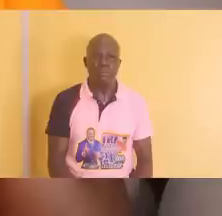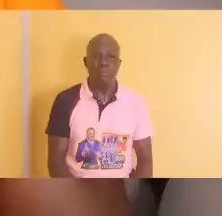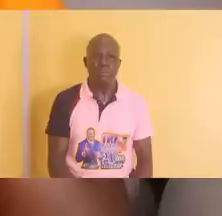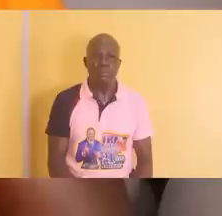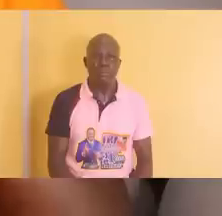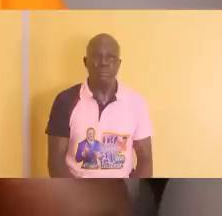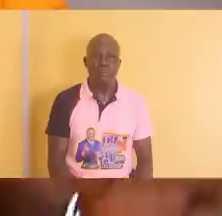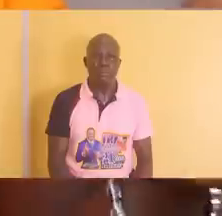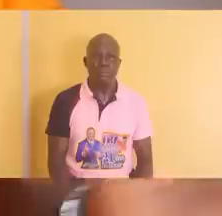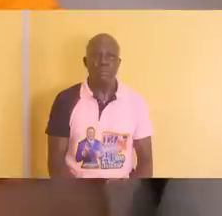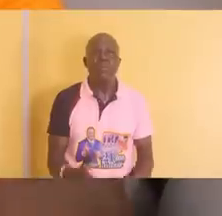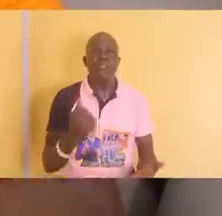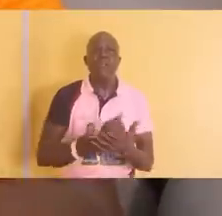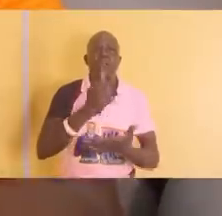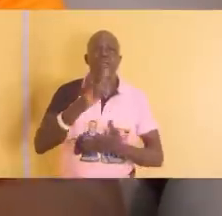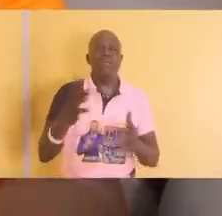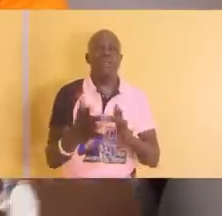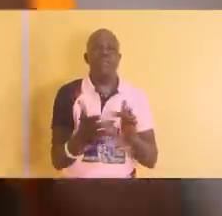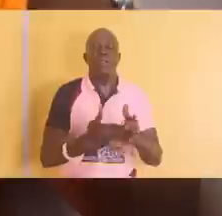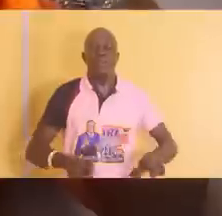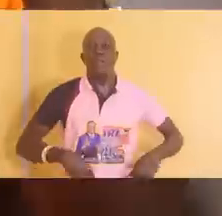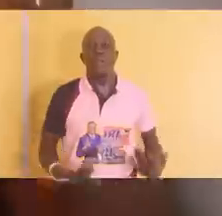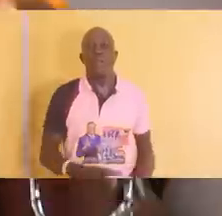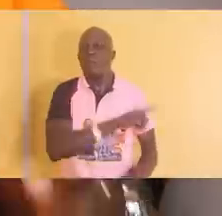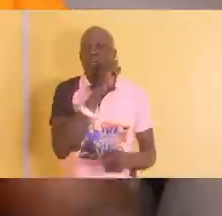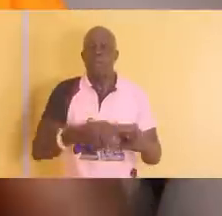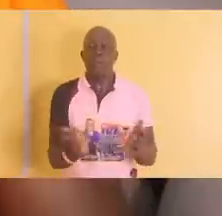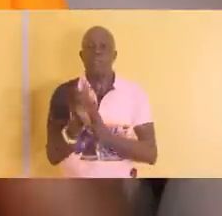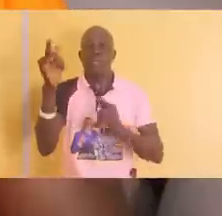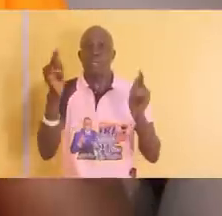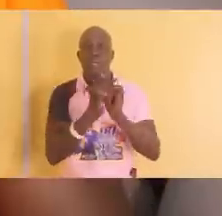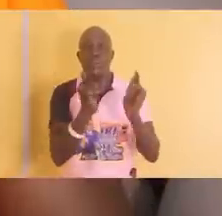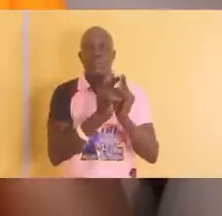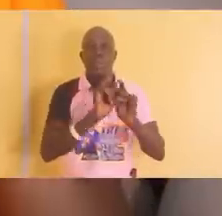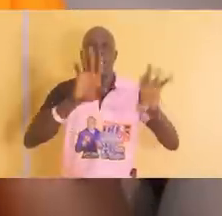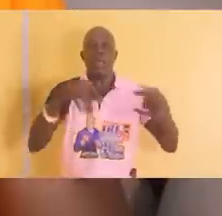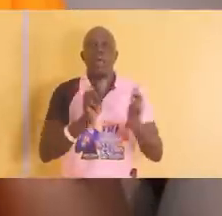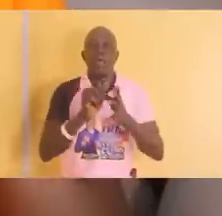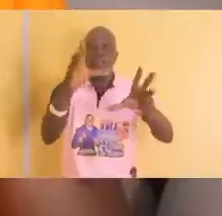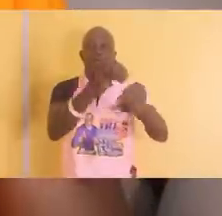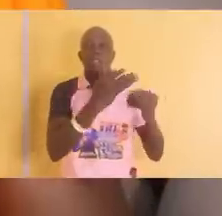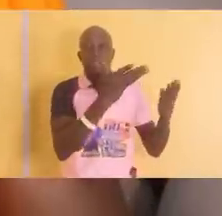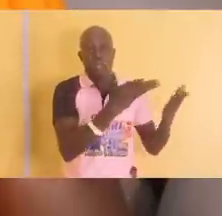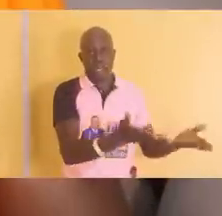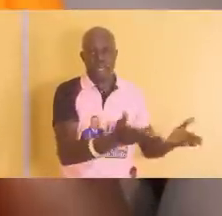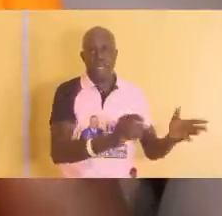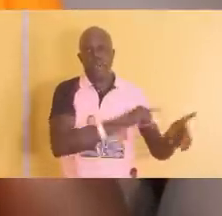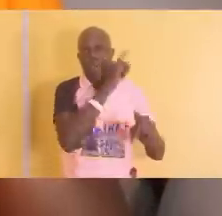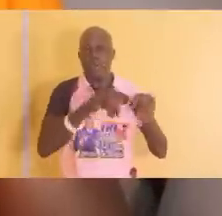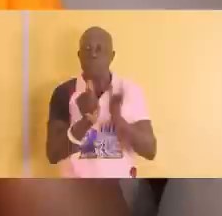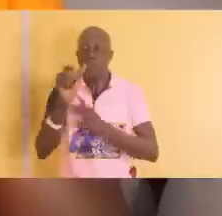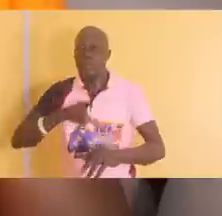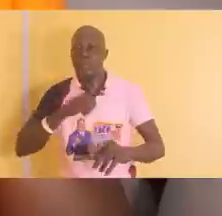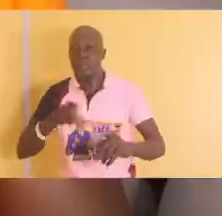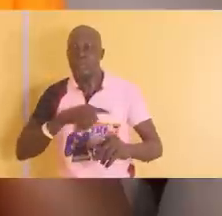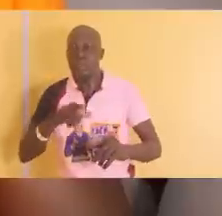080-820-8888. Lorukọ Jesu aye re adide. Amen. To ba nbọ ni camp. We are coming to the camp. Bawo lo si ma. How will you go in? To ba ti nbọ lati ko. We